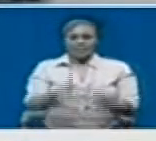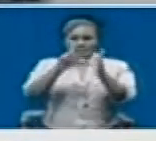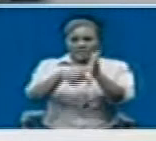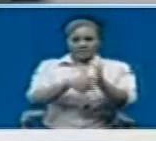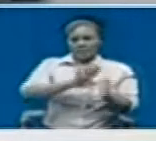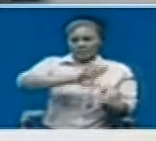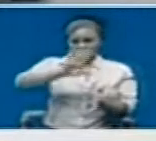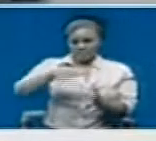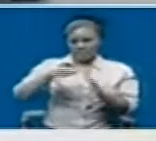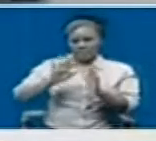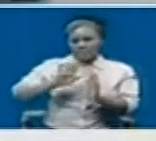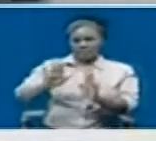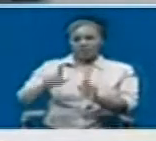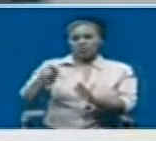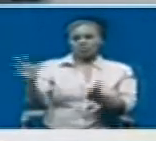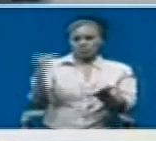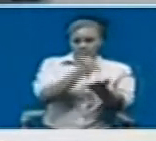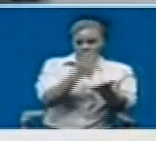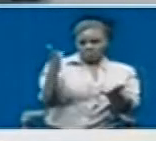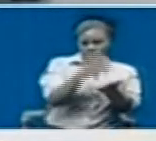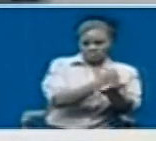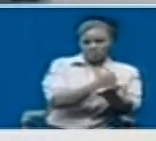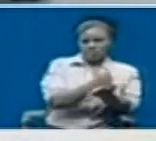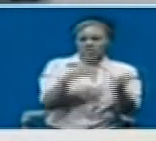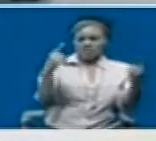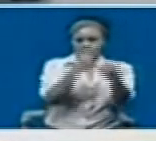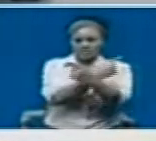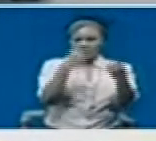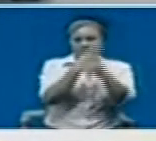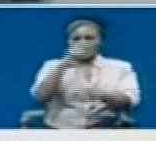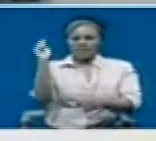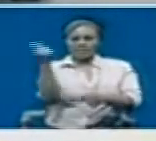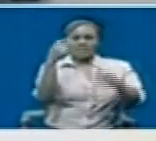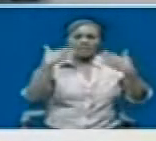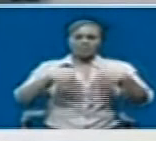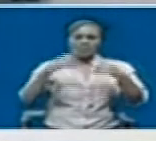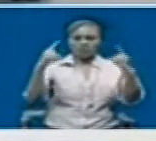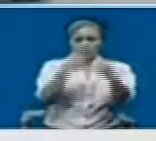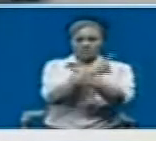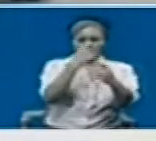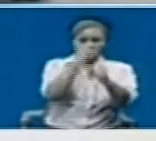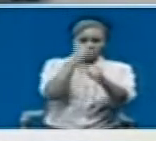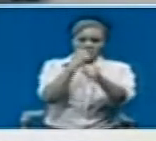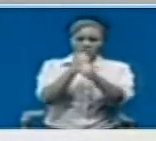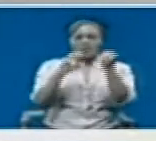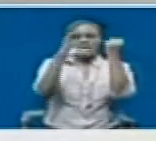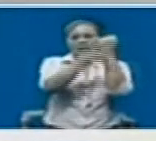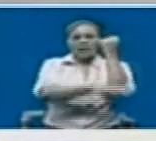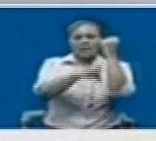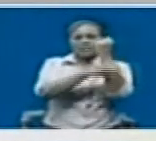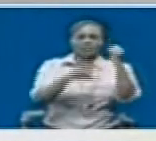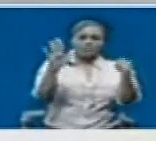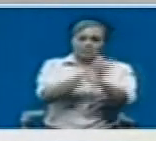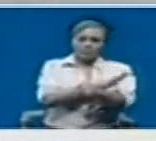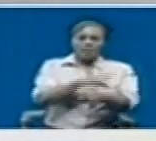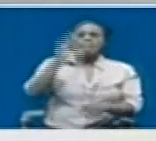Perminus. You do recruit different Kenyans for different jobs across the country. Which are the